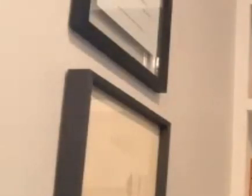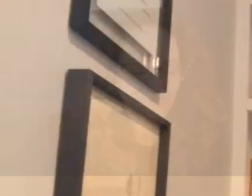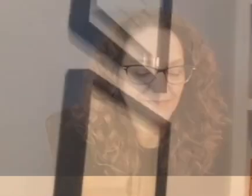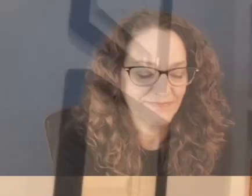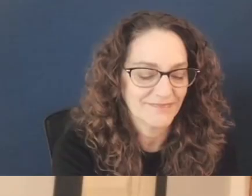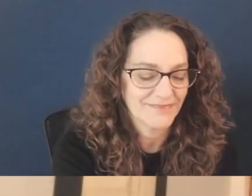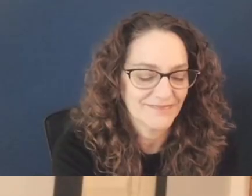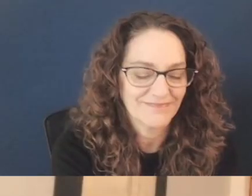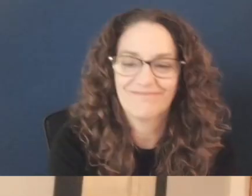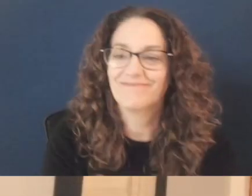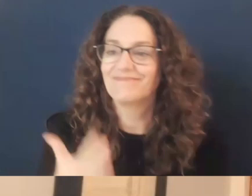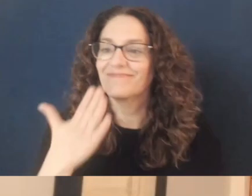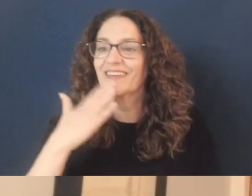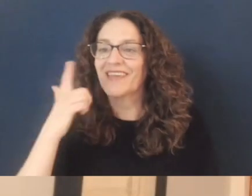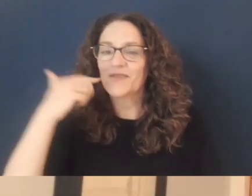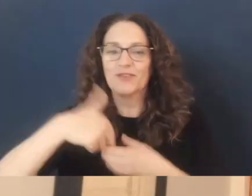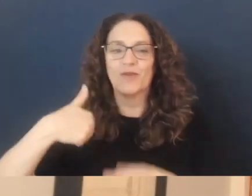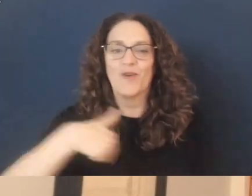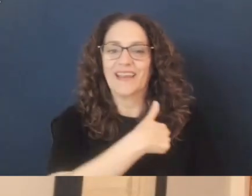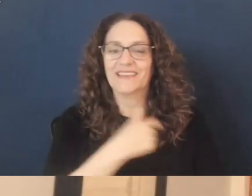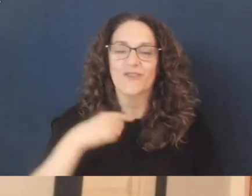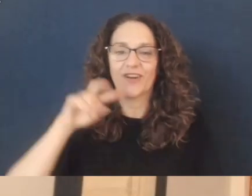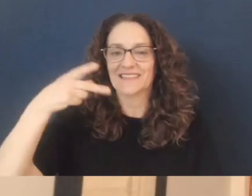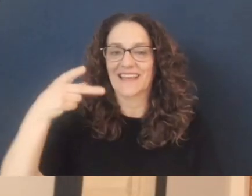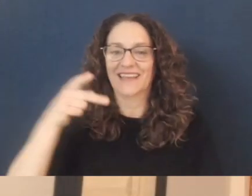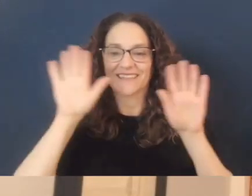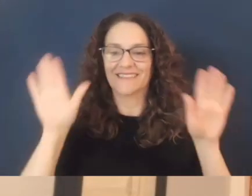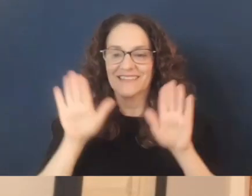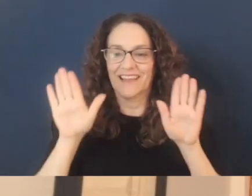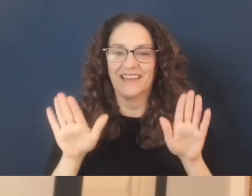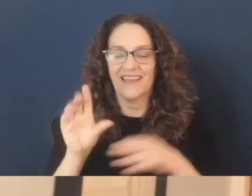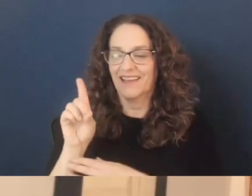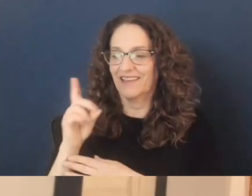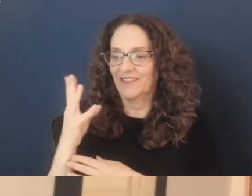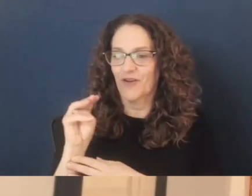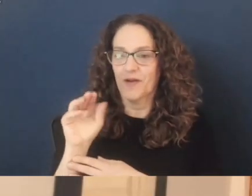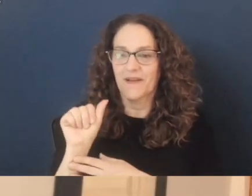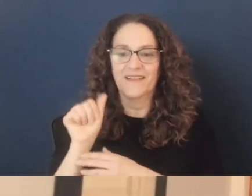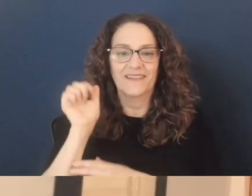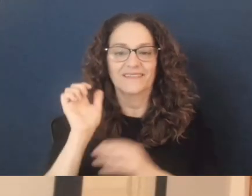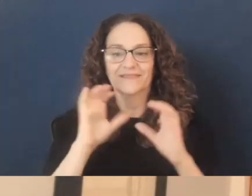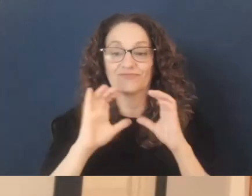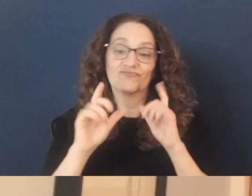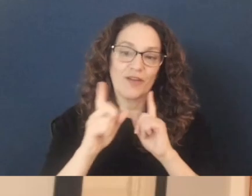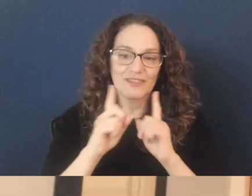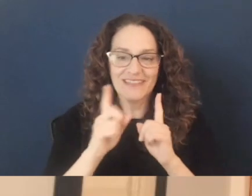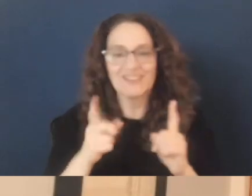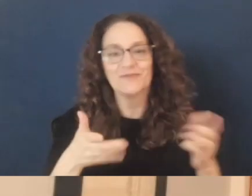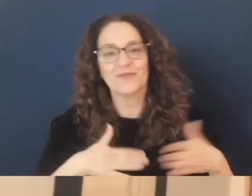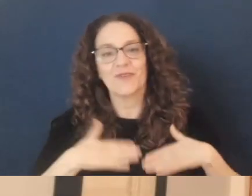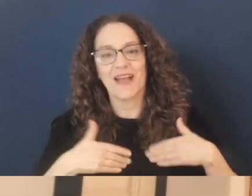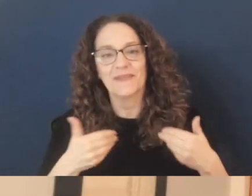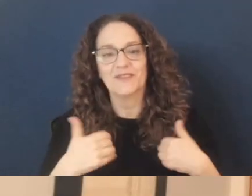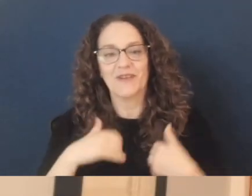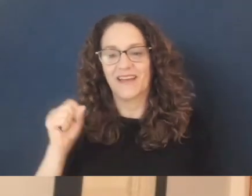series conversation that we're having with Shaila Catherine. Really happy to have her here. Just a few announcements before we